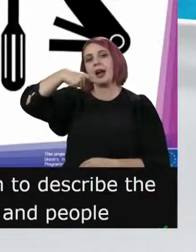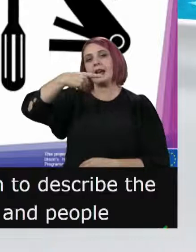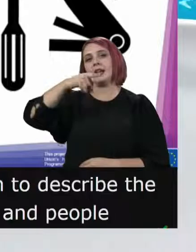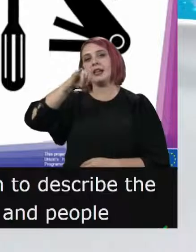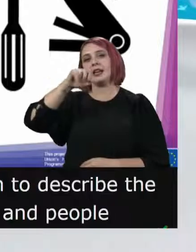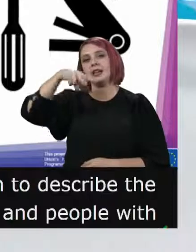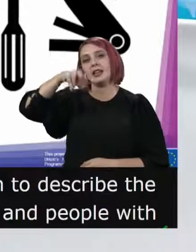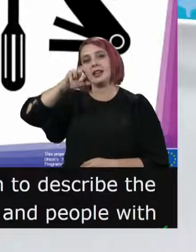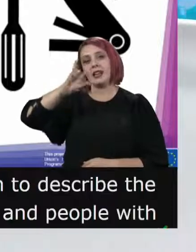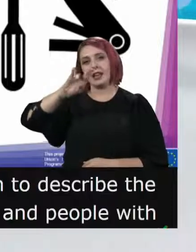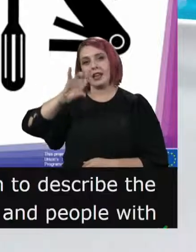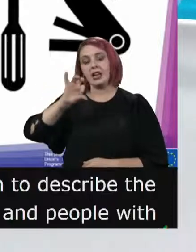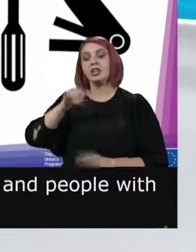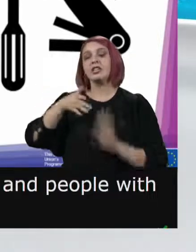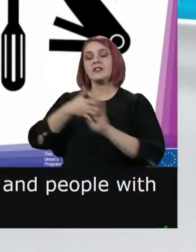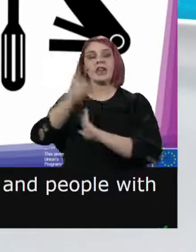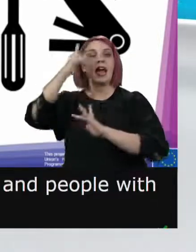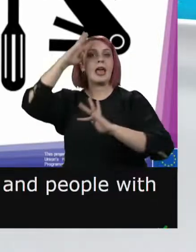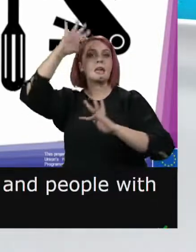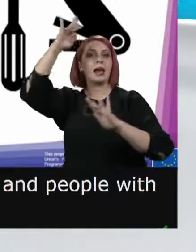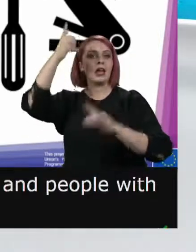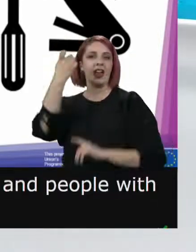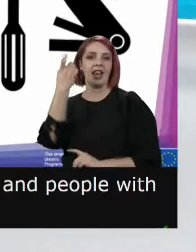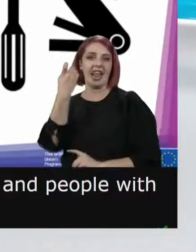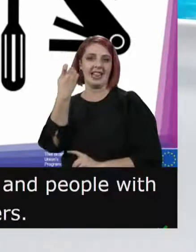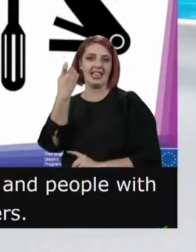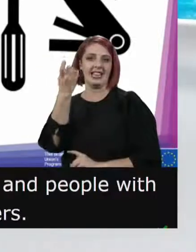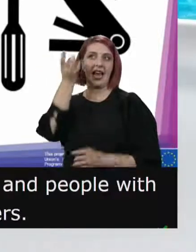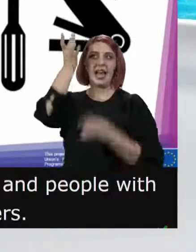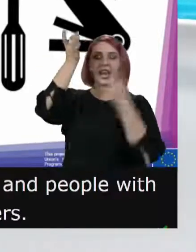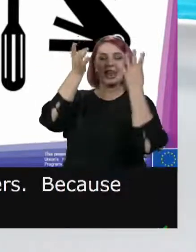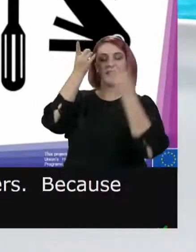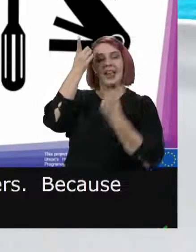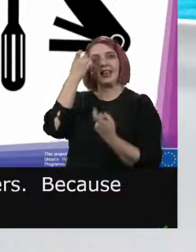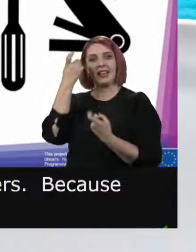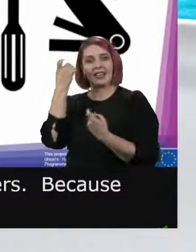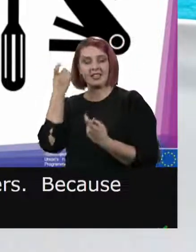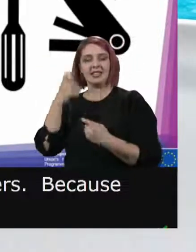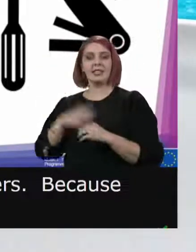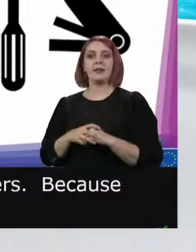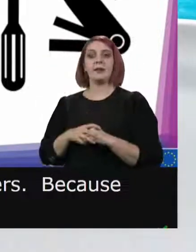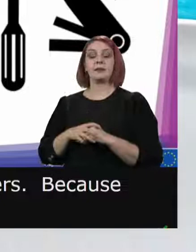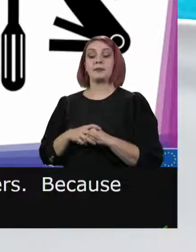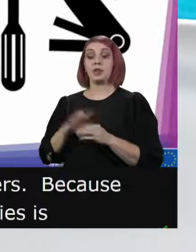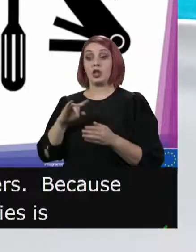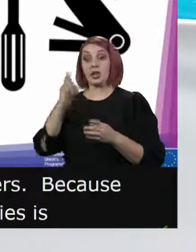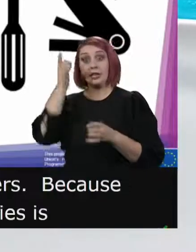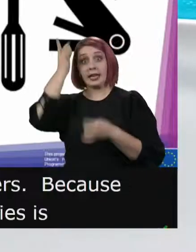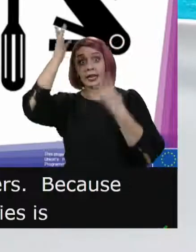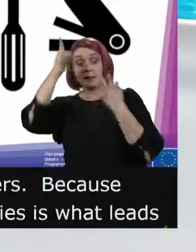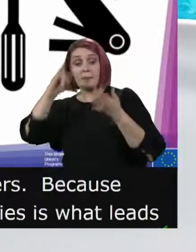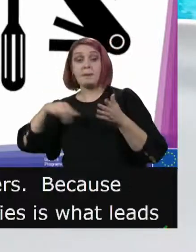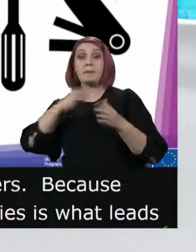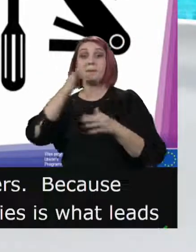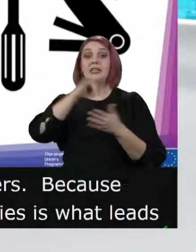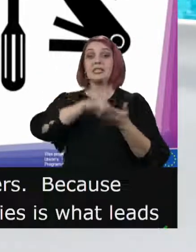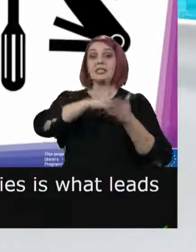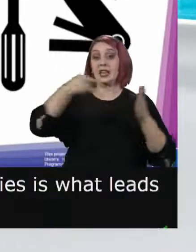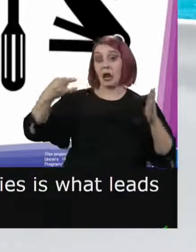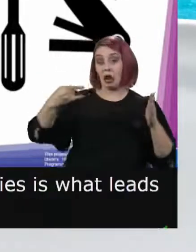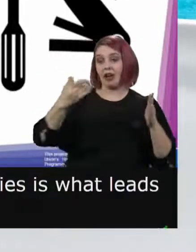imagination of using real and emerging technologies is what leads to implementation and application.